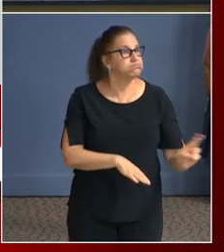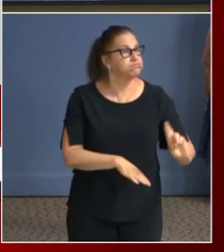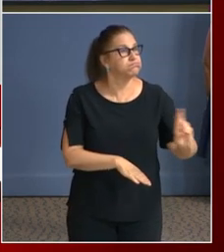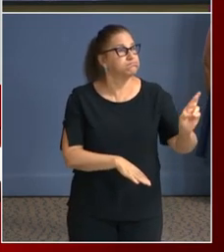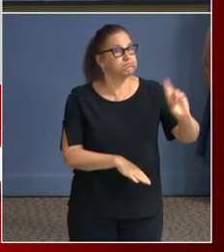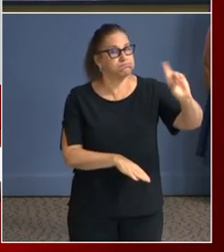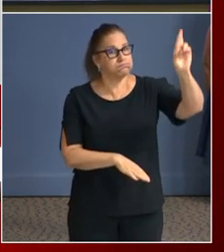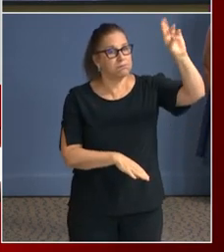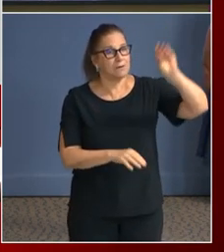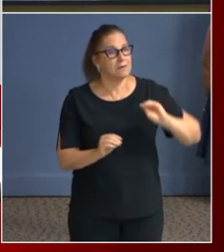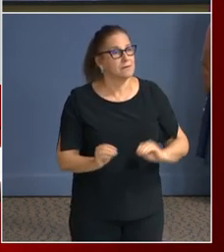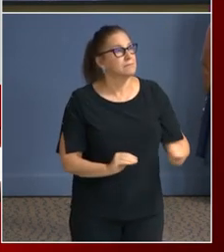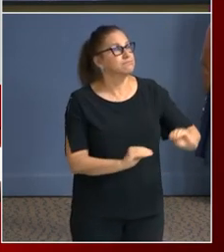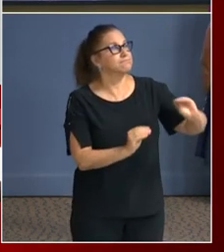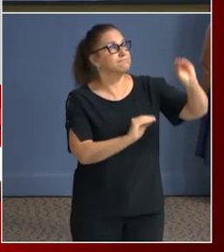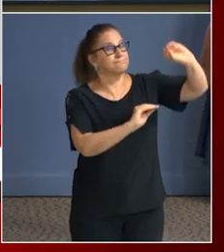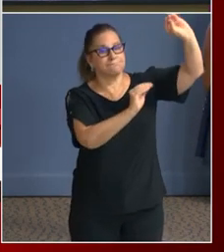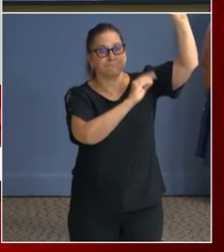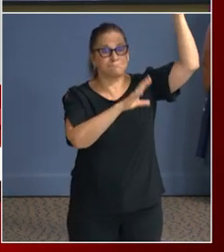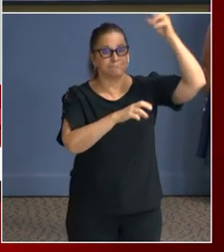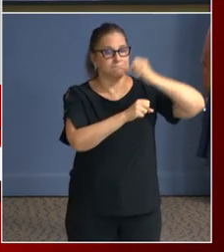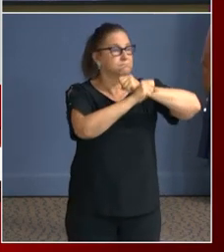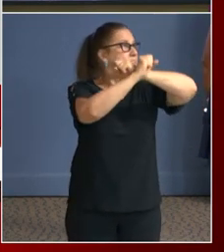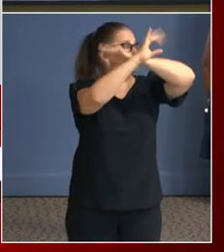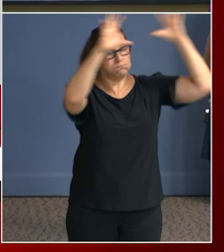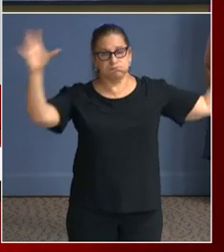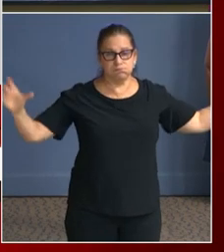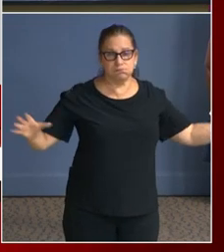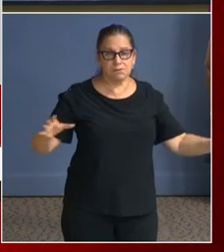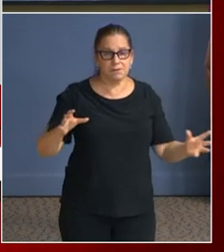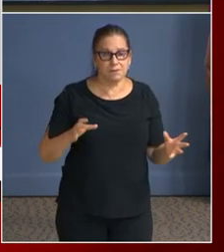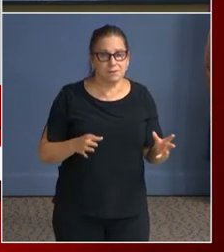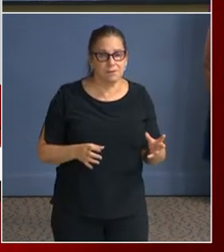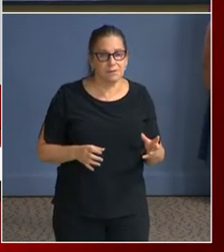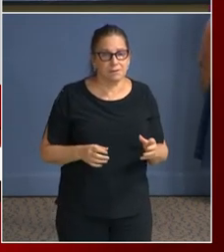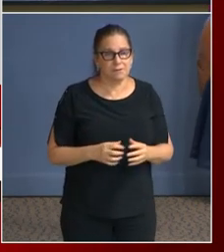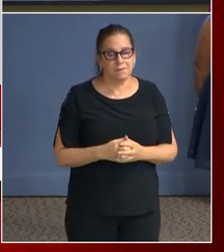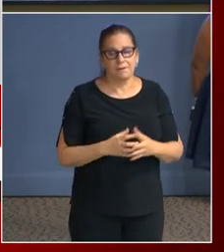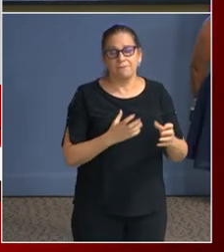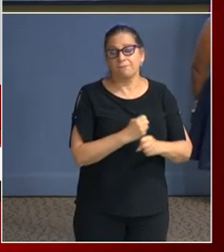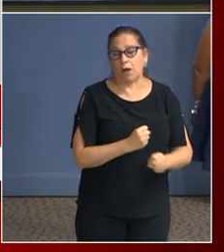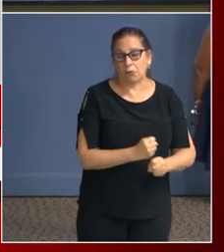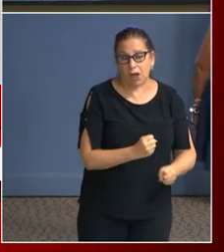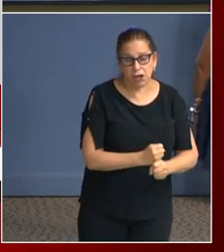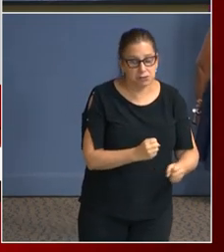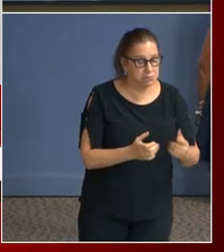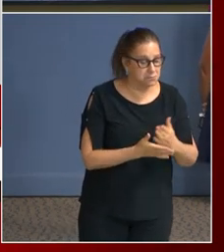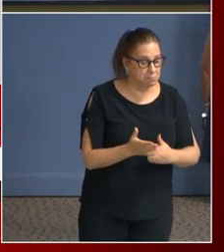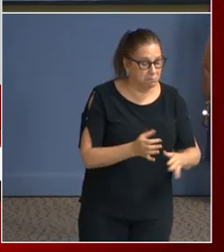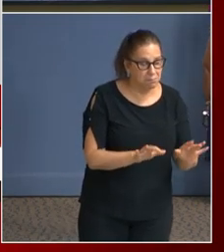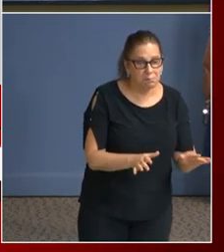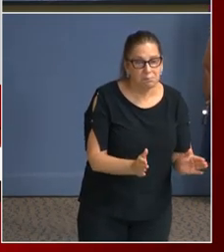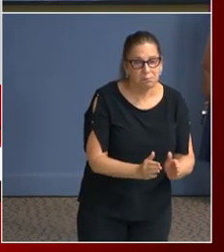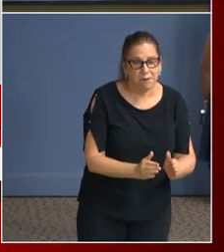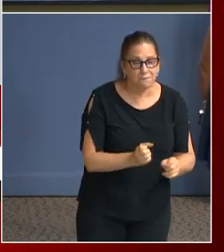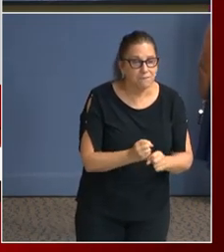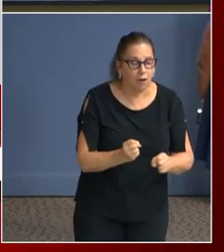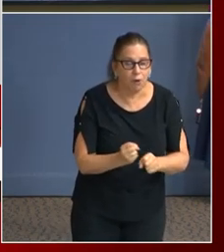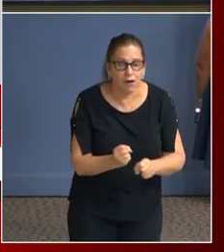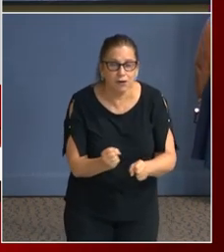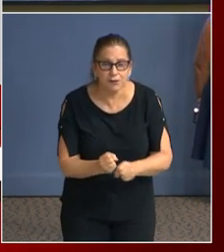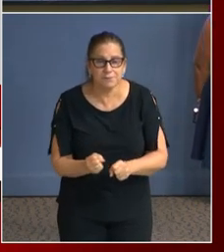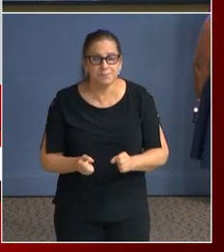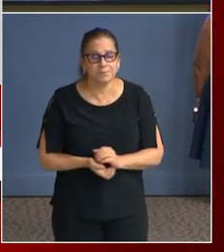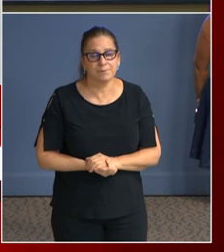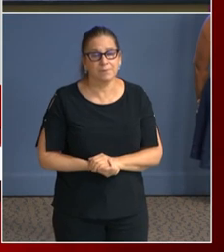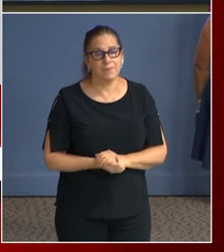any firework that explodes, such as firecrackers, cherry bombs, salutes, and Roman candles, any firework